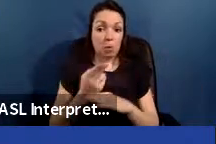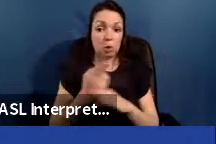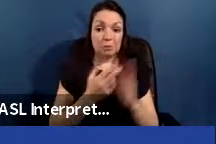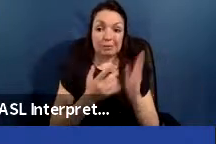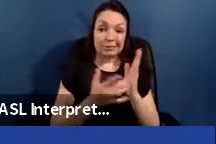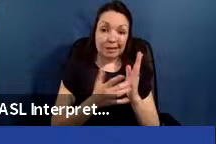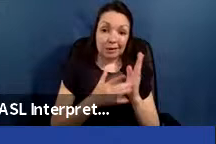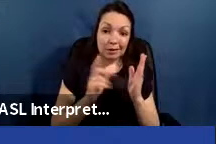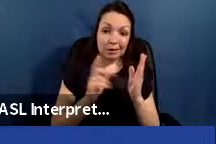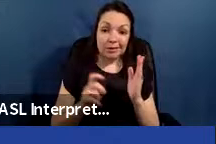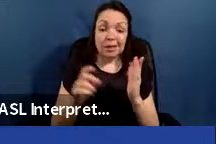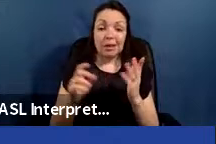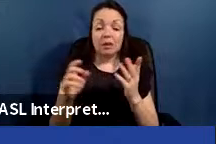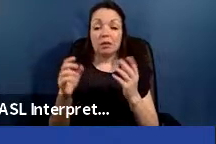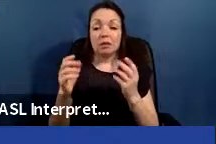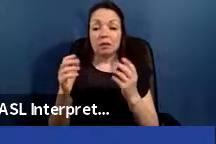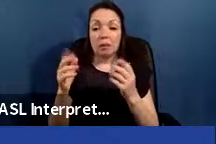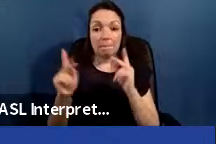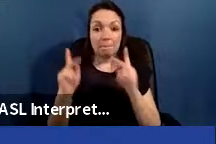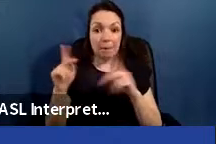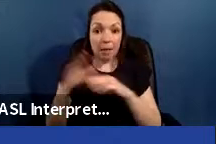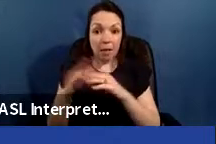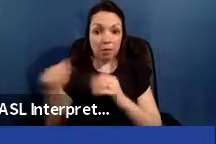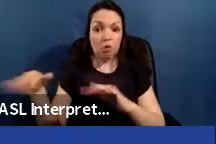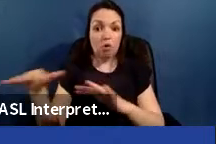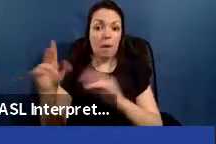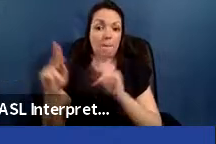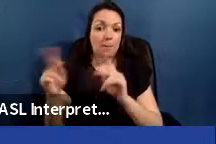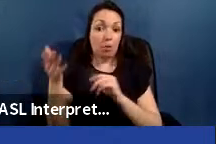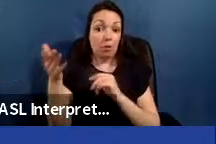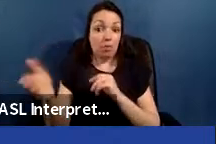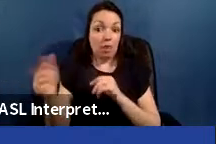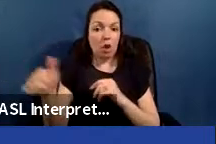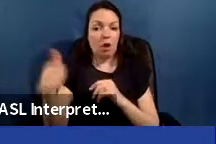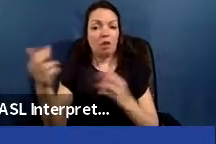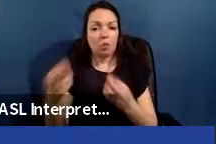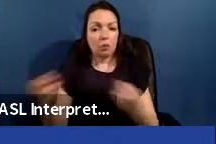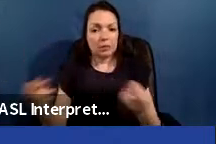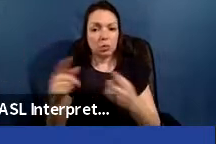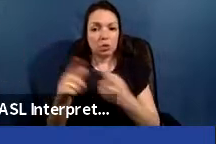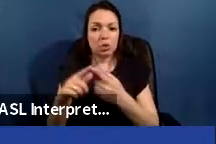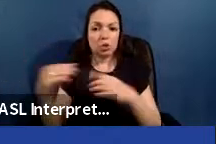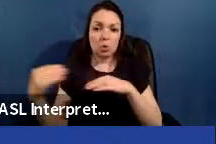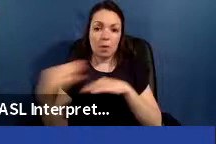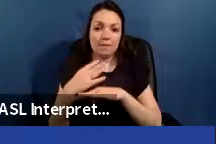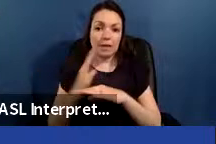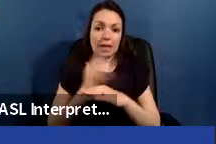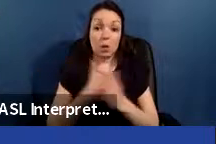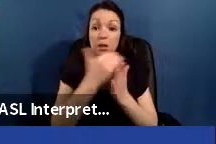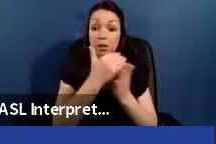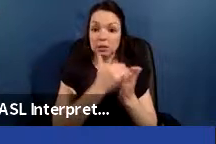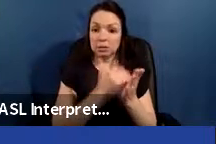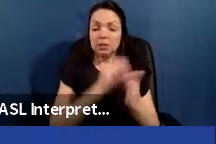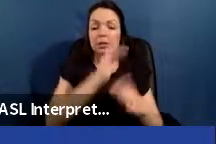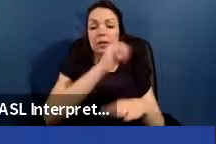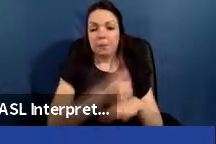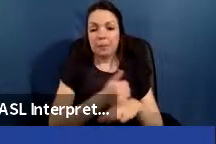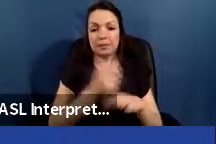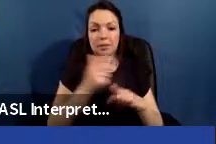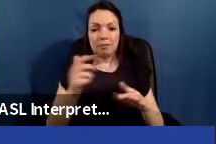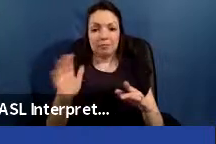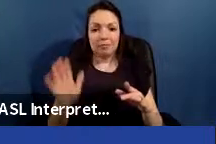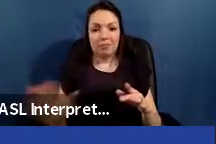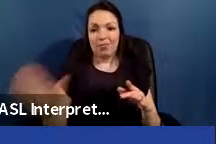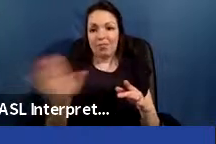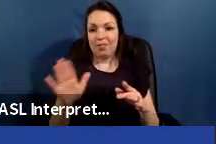on the ground, and other resources to inform the list based on, live